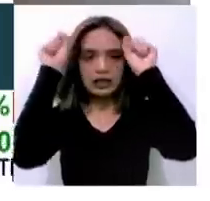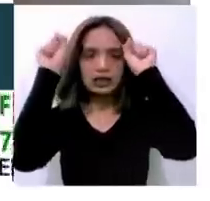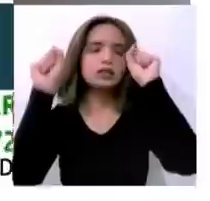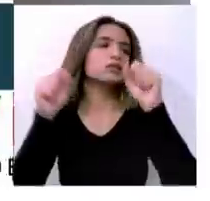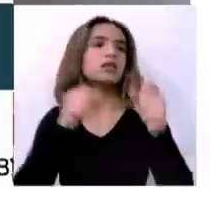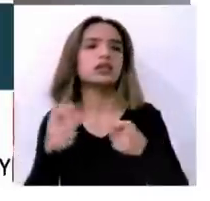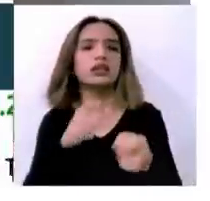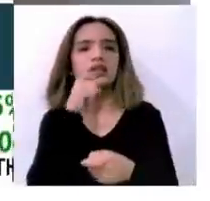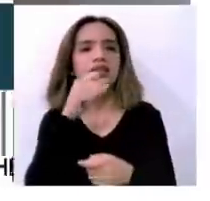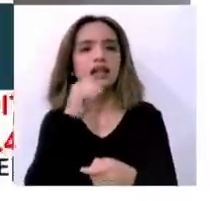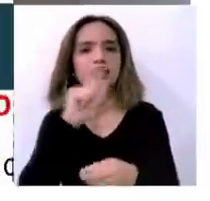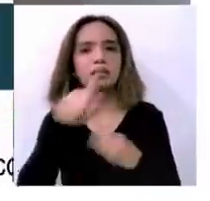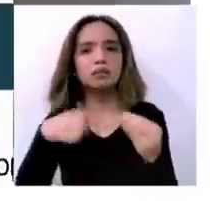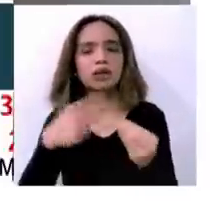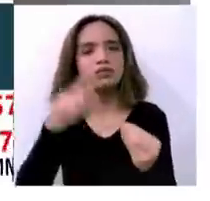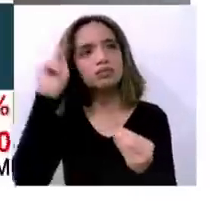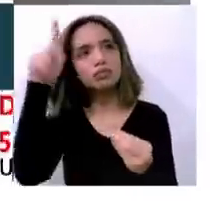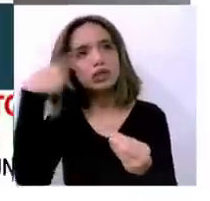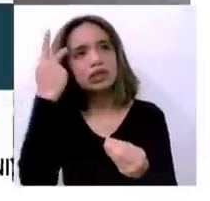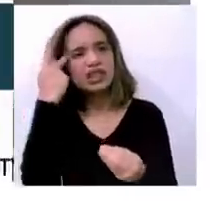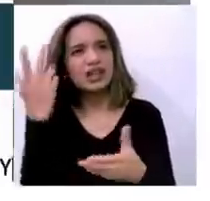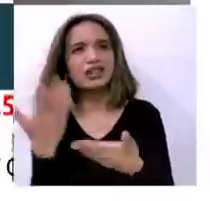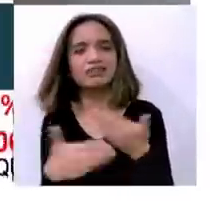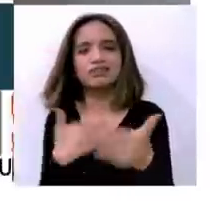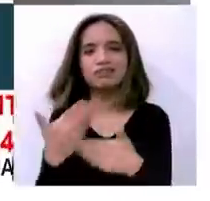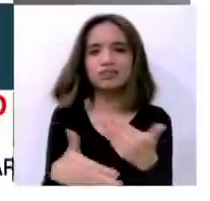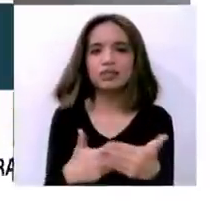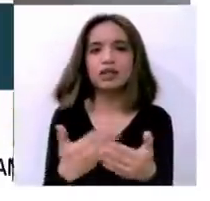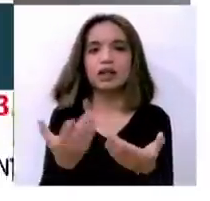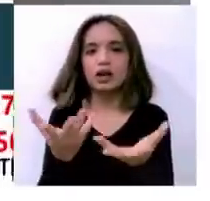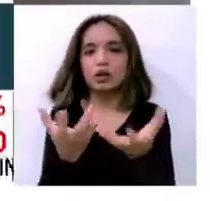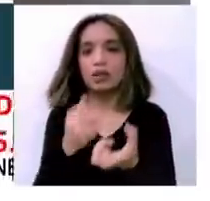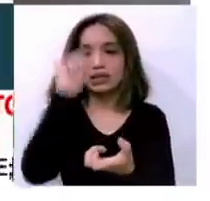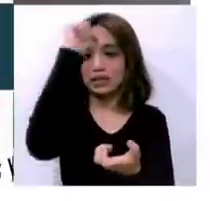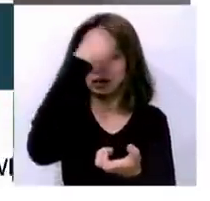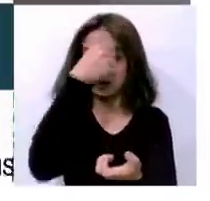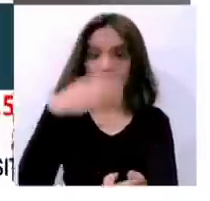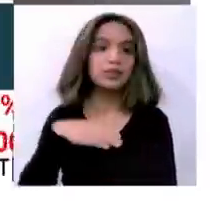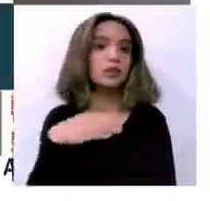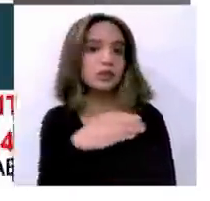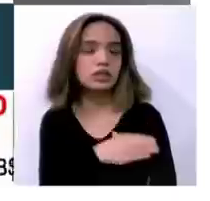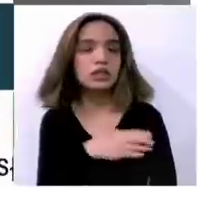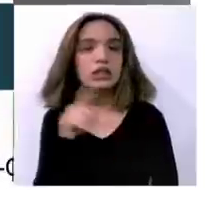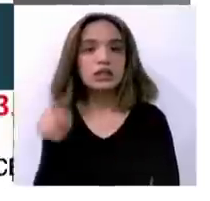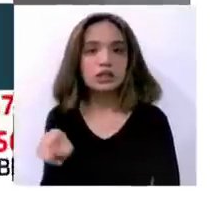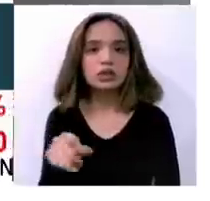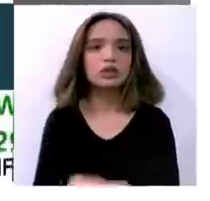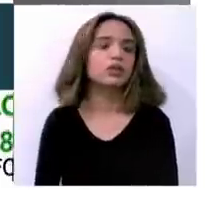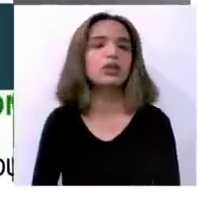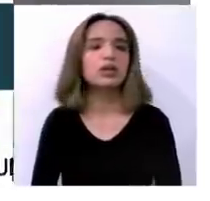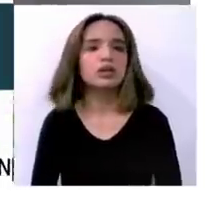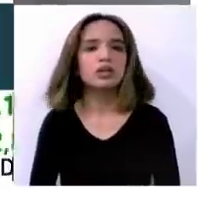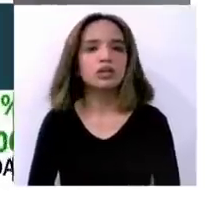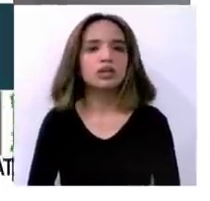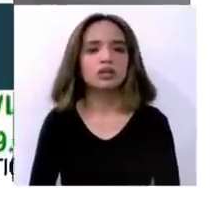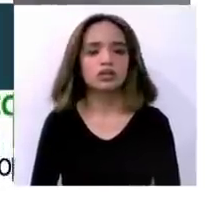political machinery. I just want to remind those congressmen, for instance, that they were nowhere at all